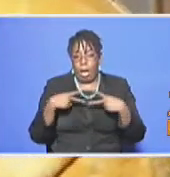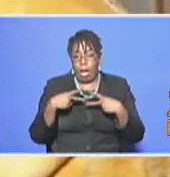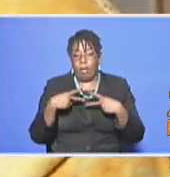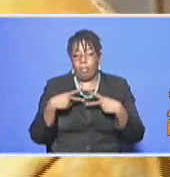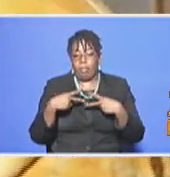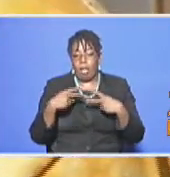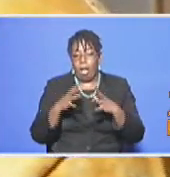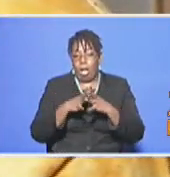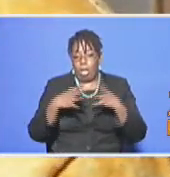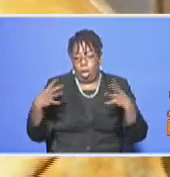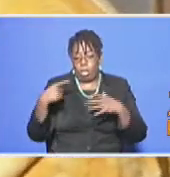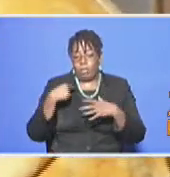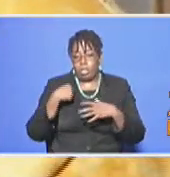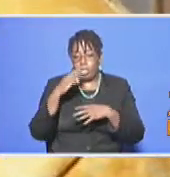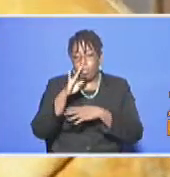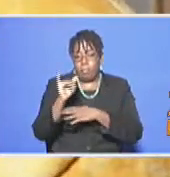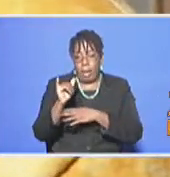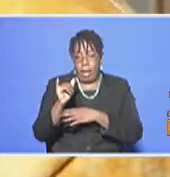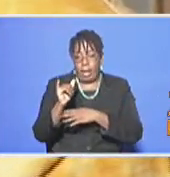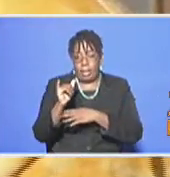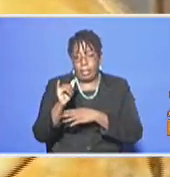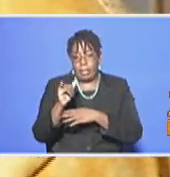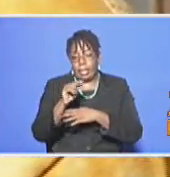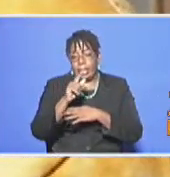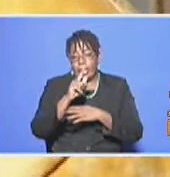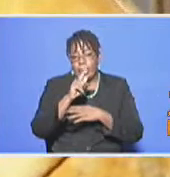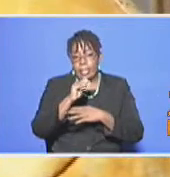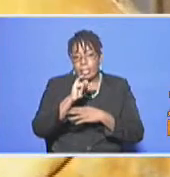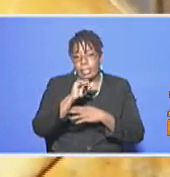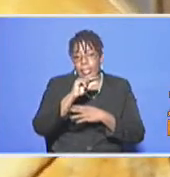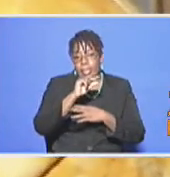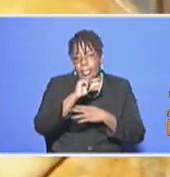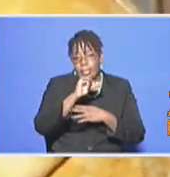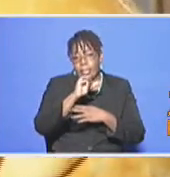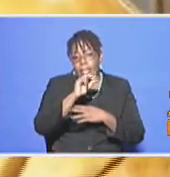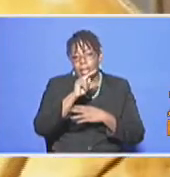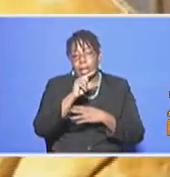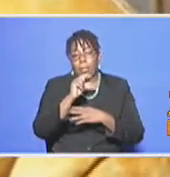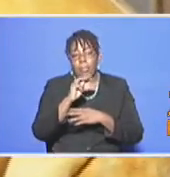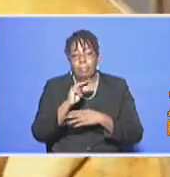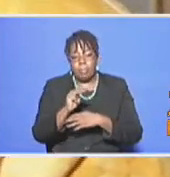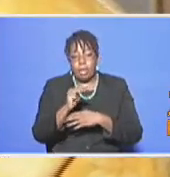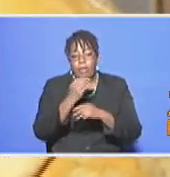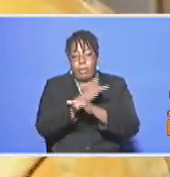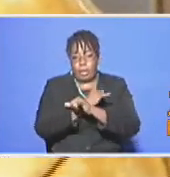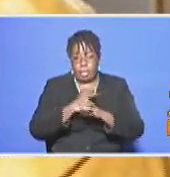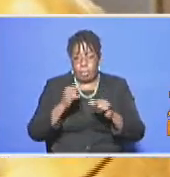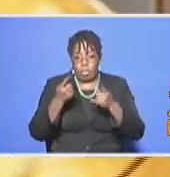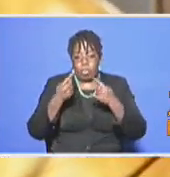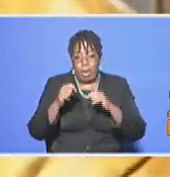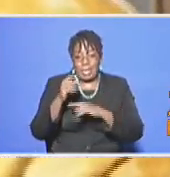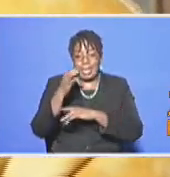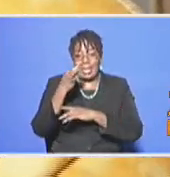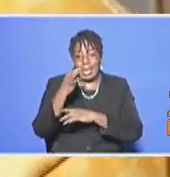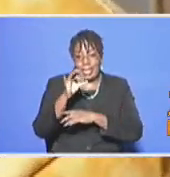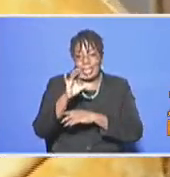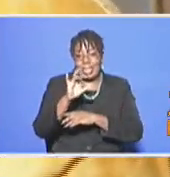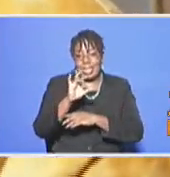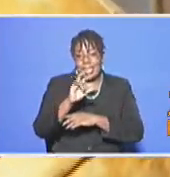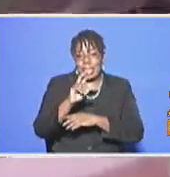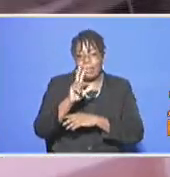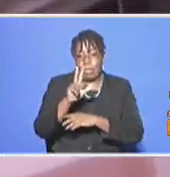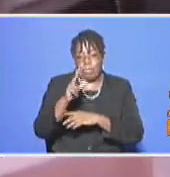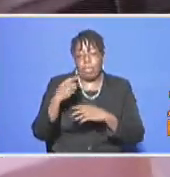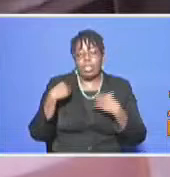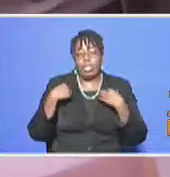of t-shirts by Lingnam and Tingham. Definitely for independence, we're pushing the 1973 independence